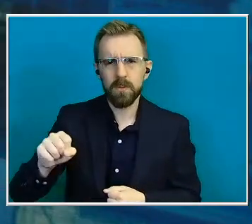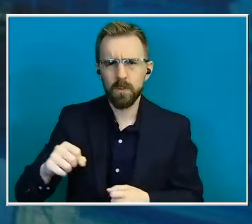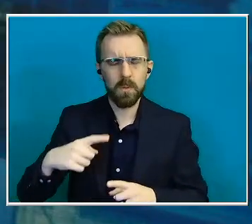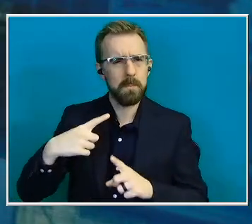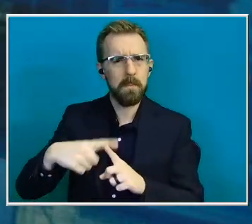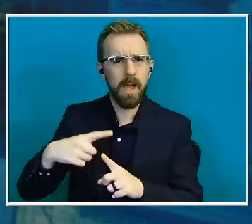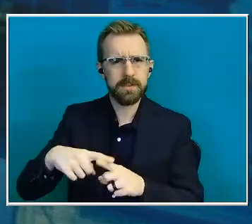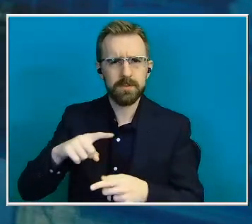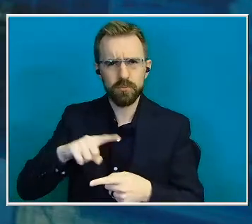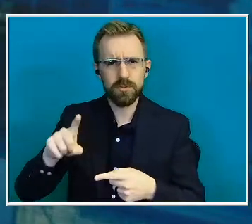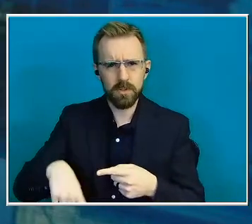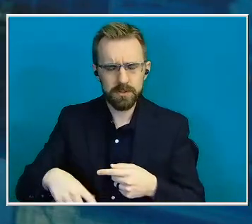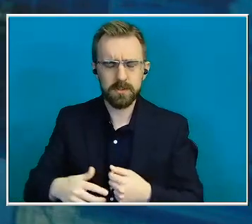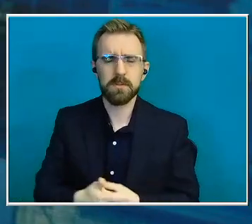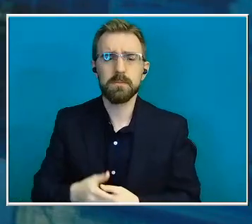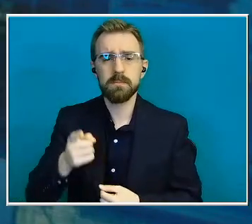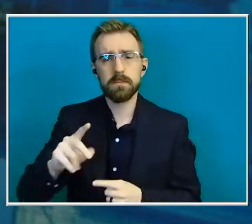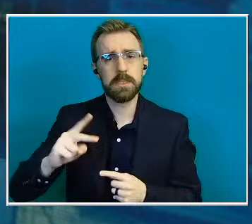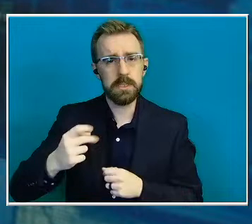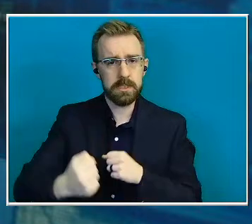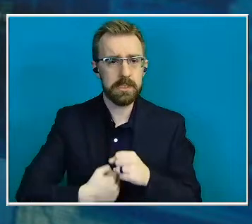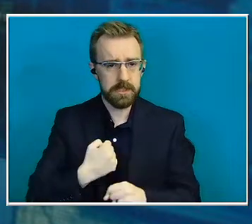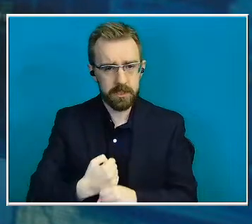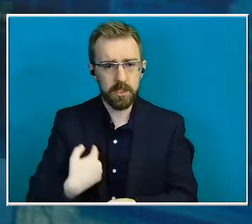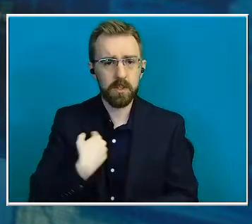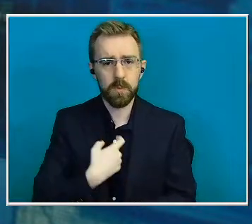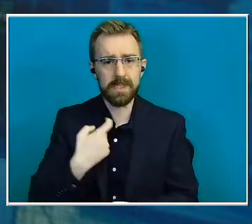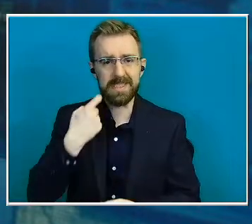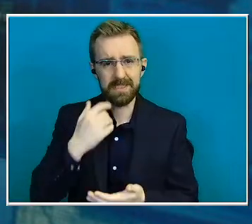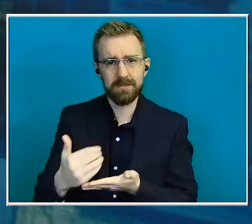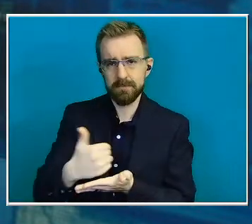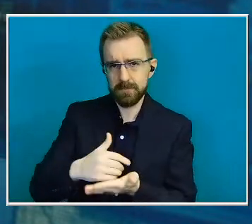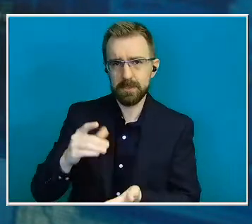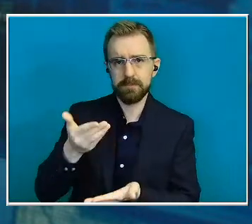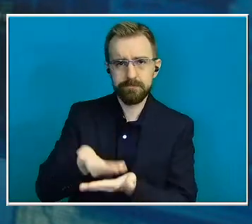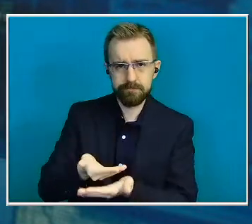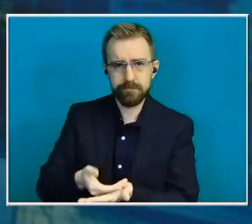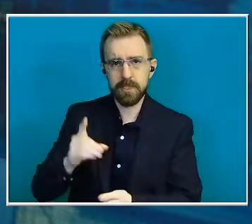is our second year, and we just got the data. So we know that